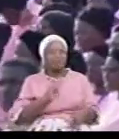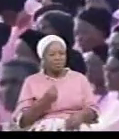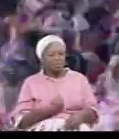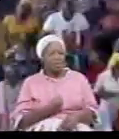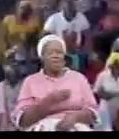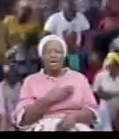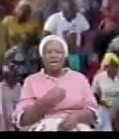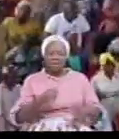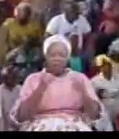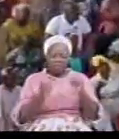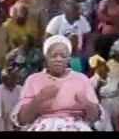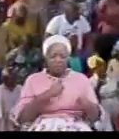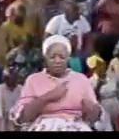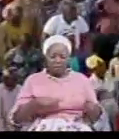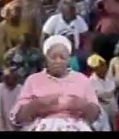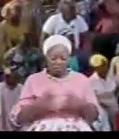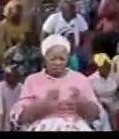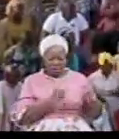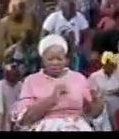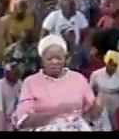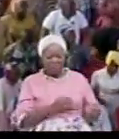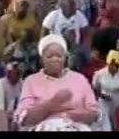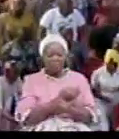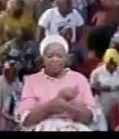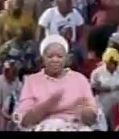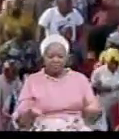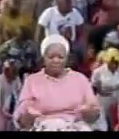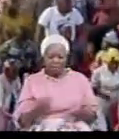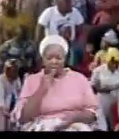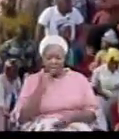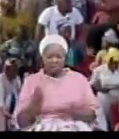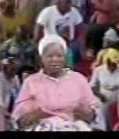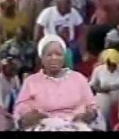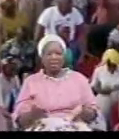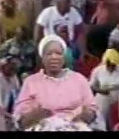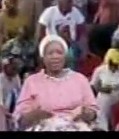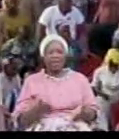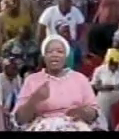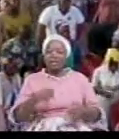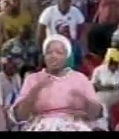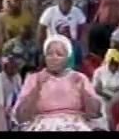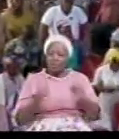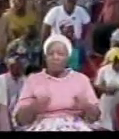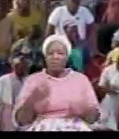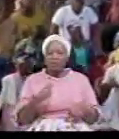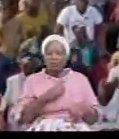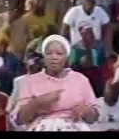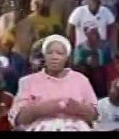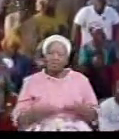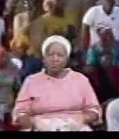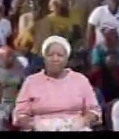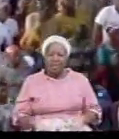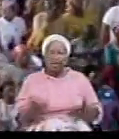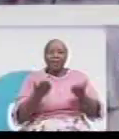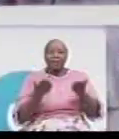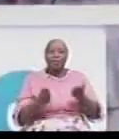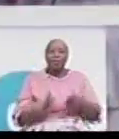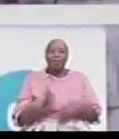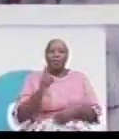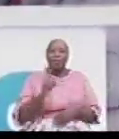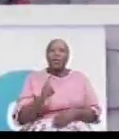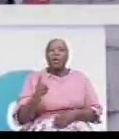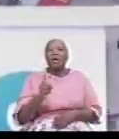The power of God to set free. The power of God to elevate. The power of God to